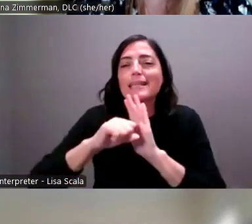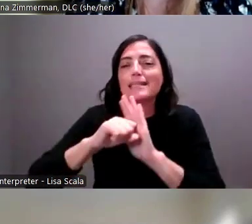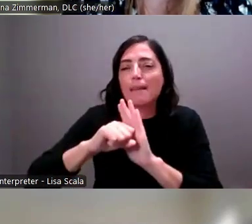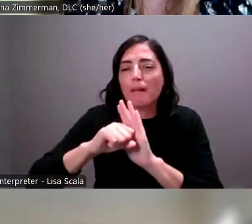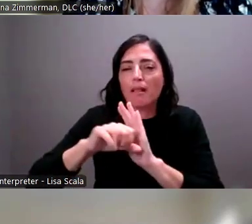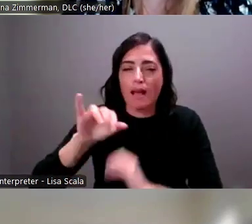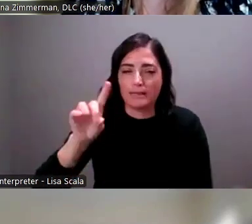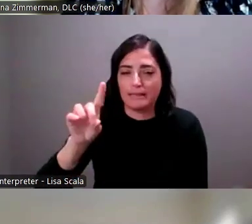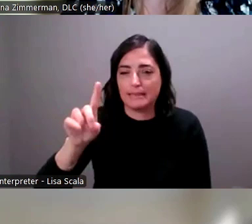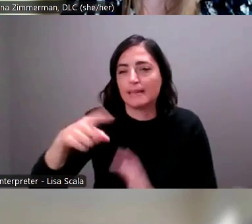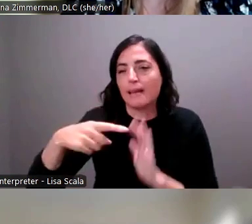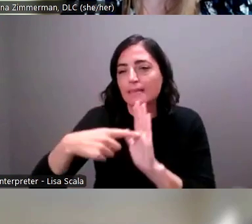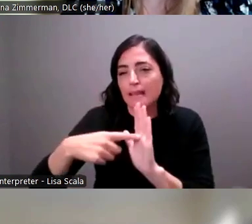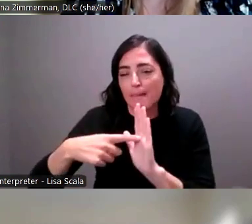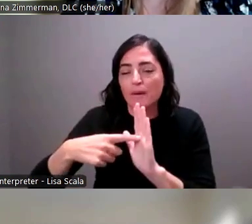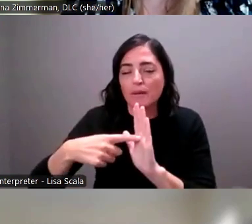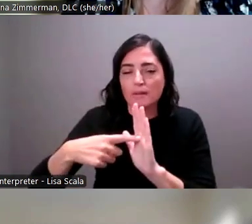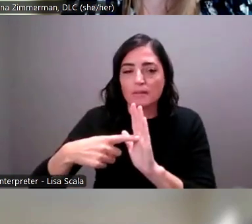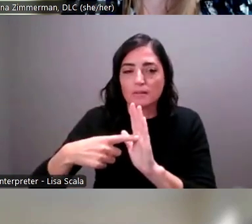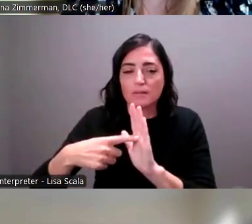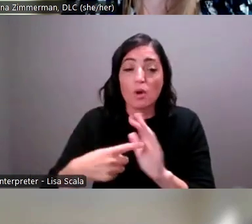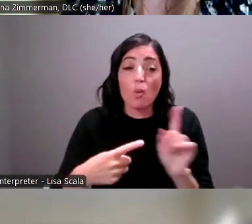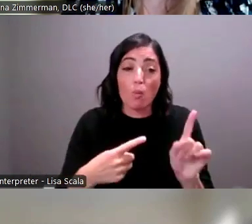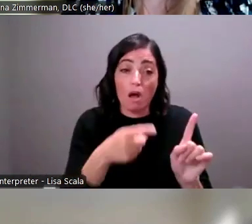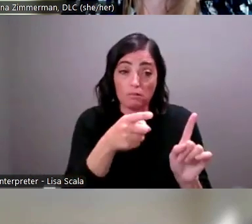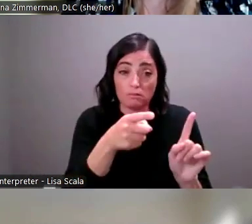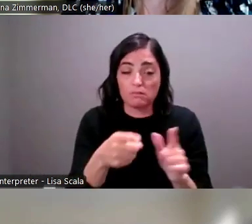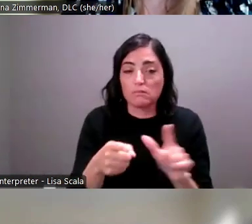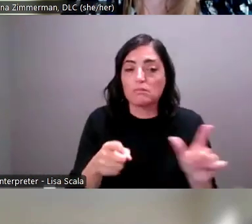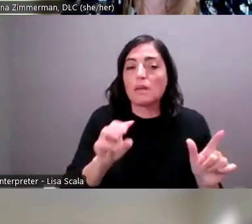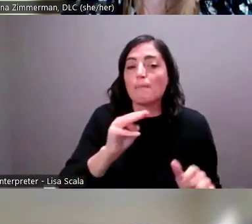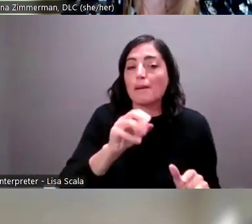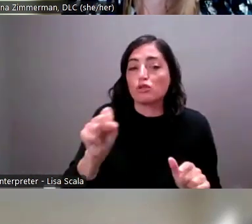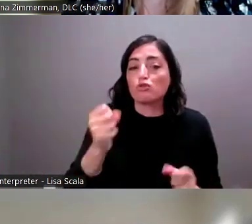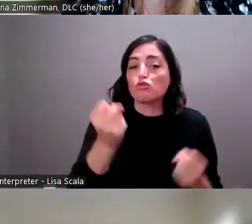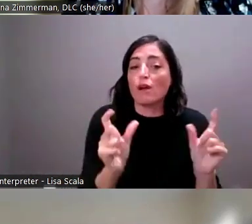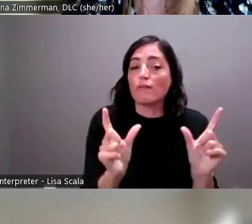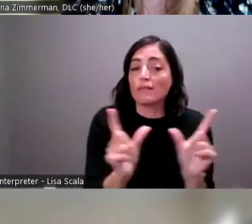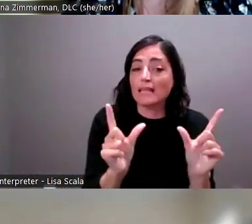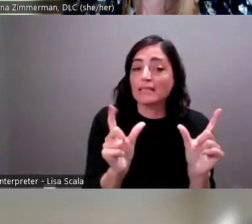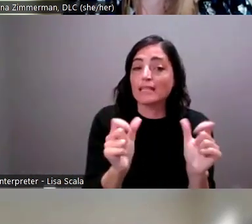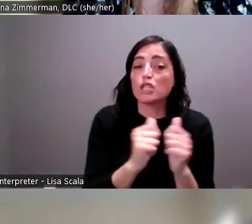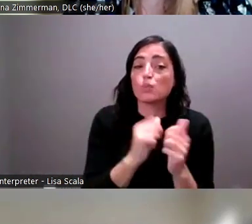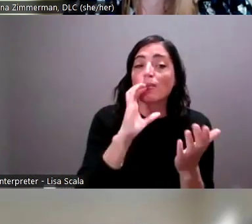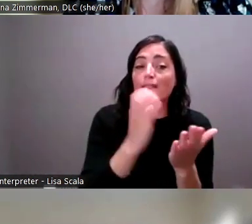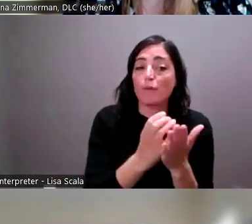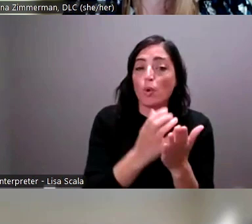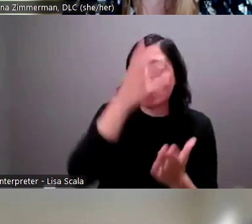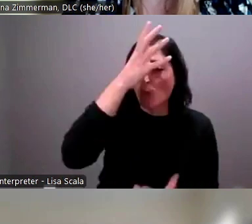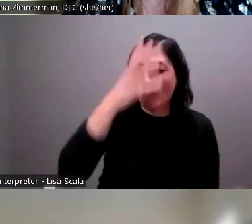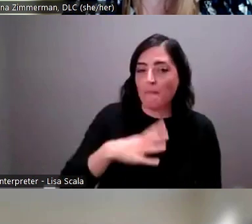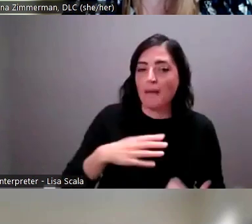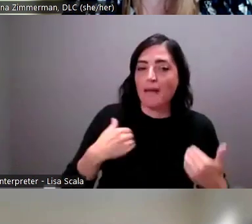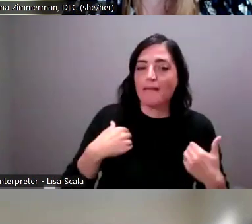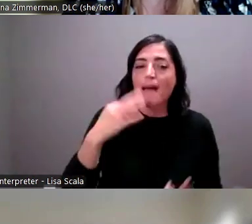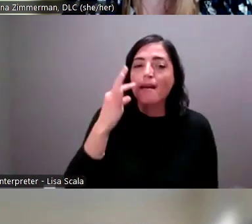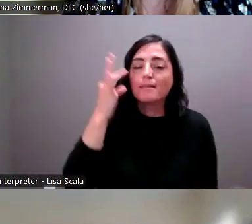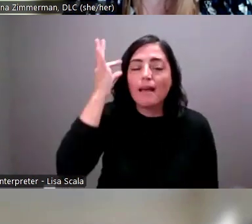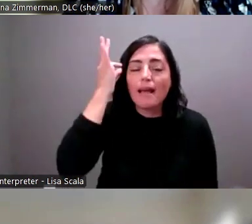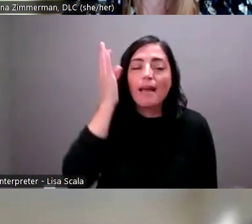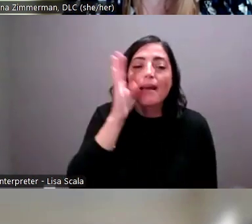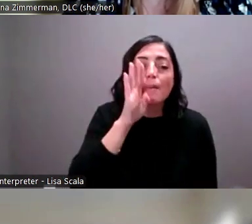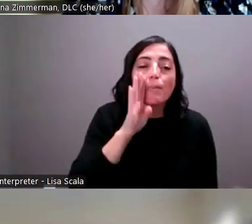IDs. One is a Massachusetts driver's license with a photo of a man with brown hair. And another one